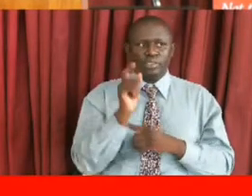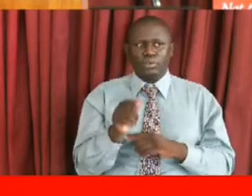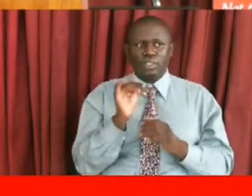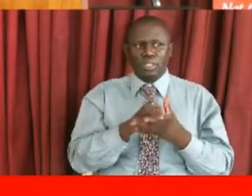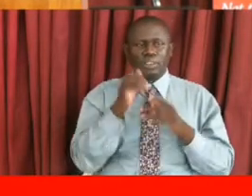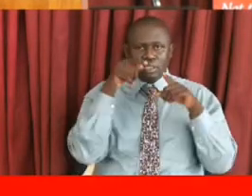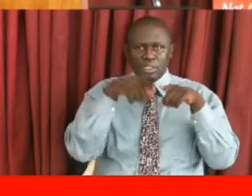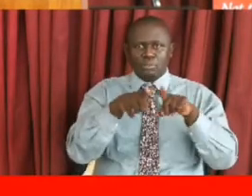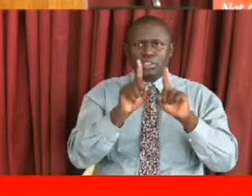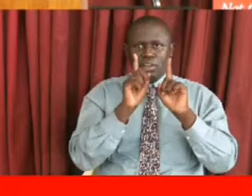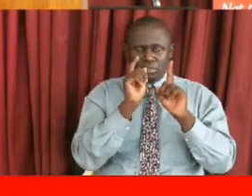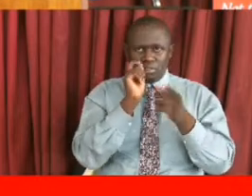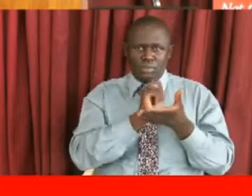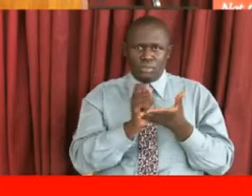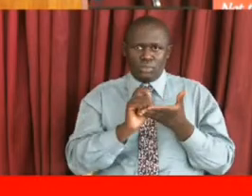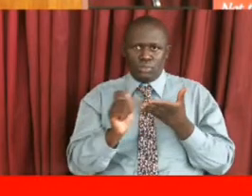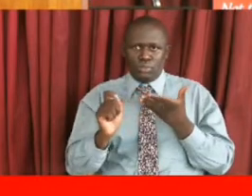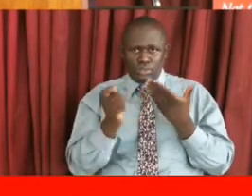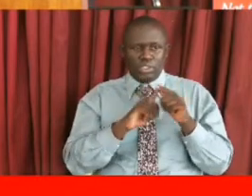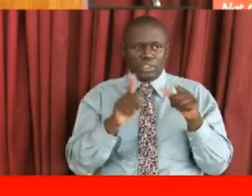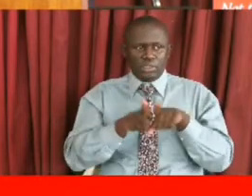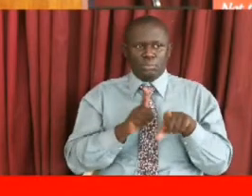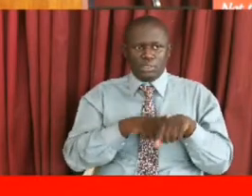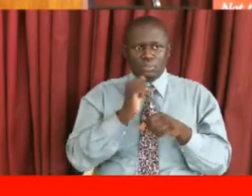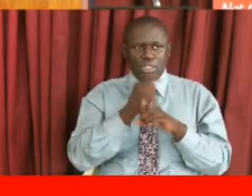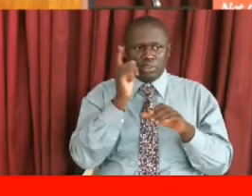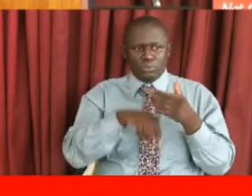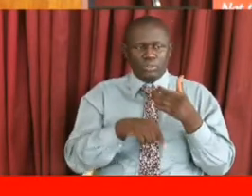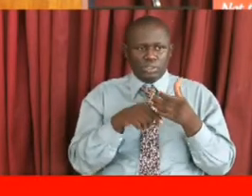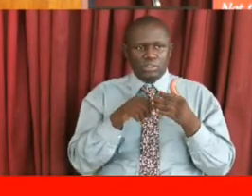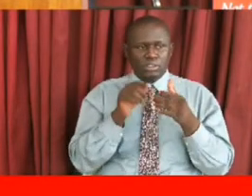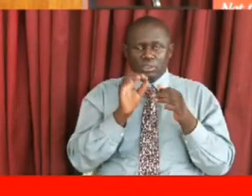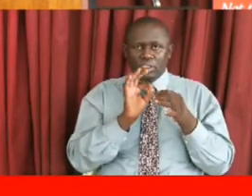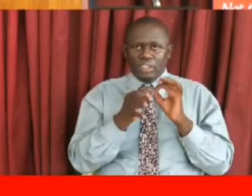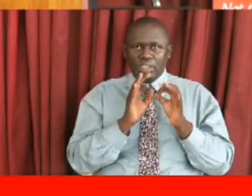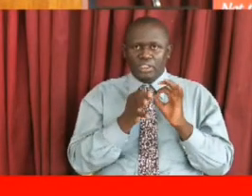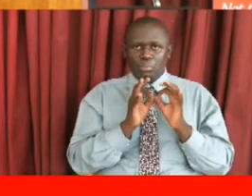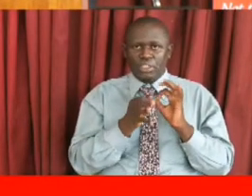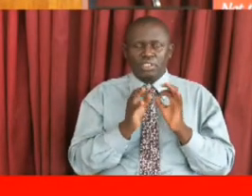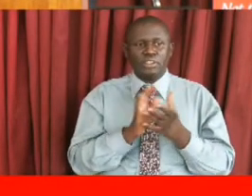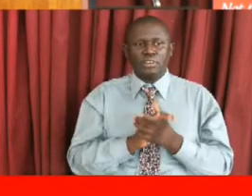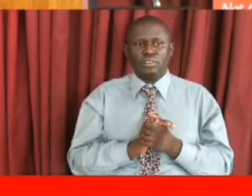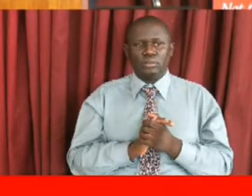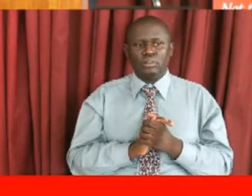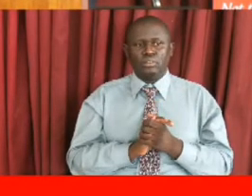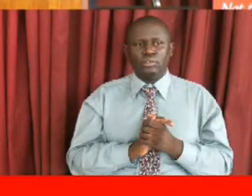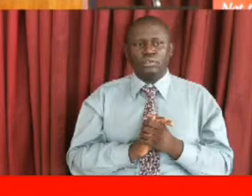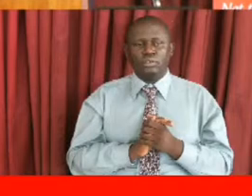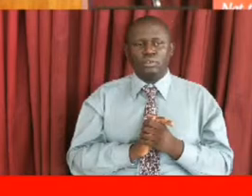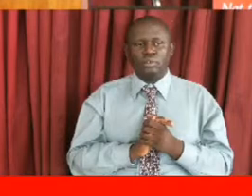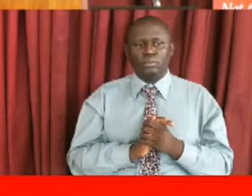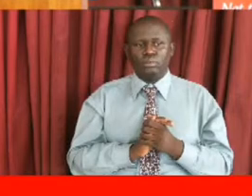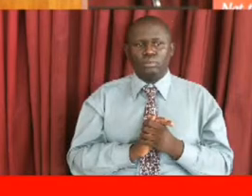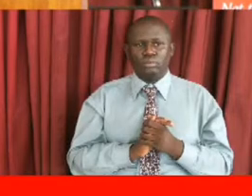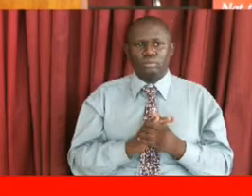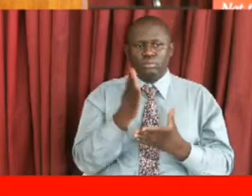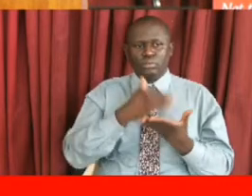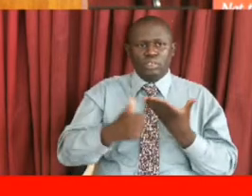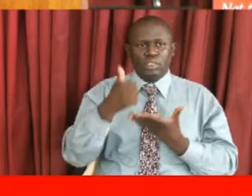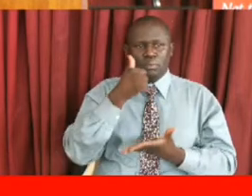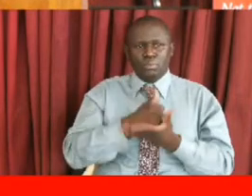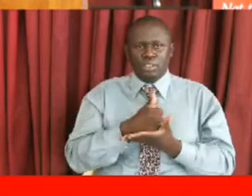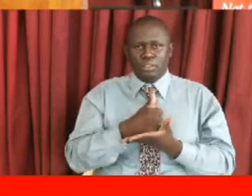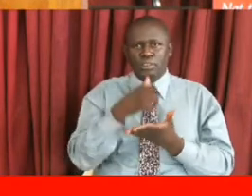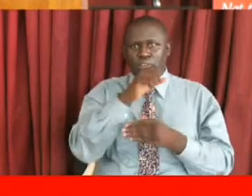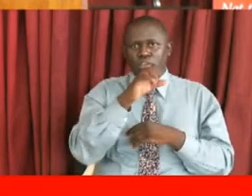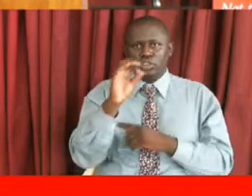himself amen that's right that's right amen so if the name of